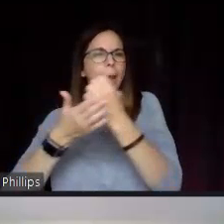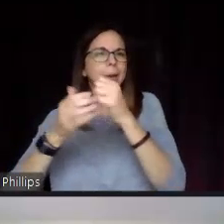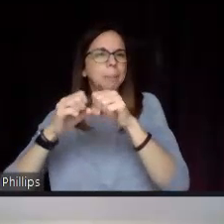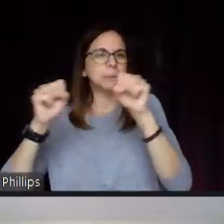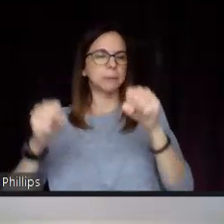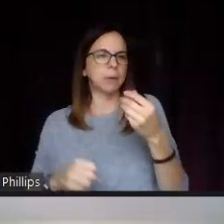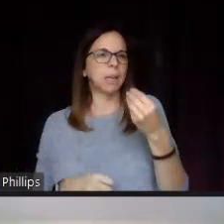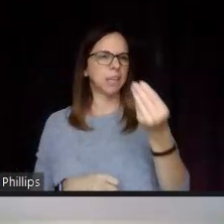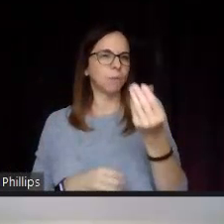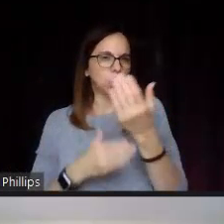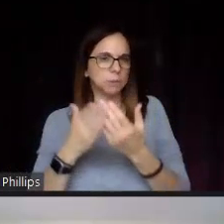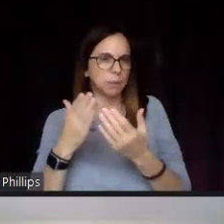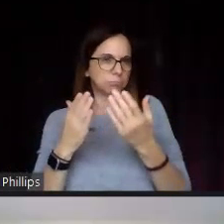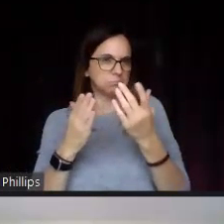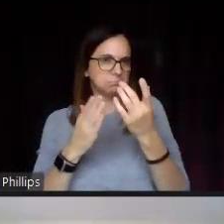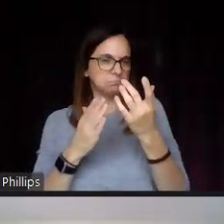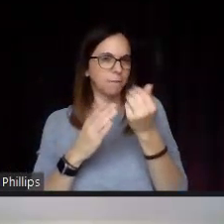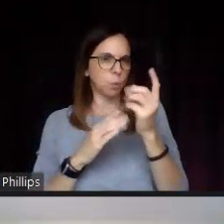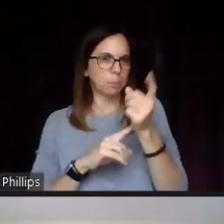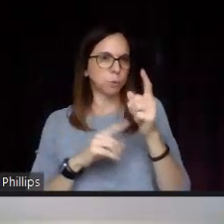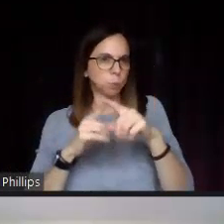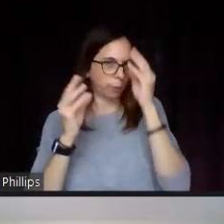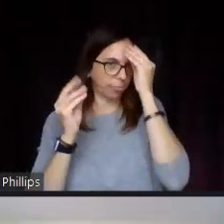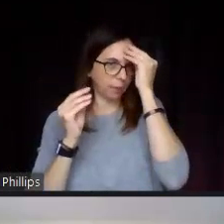a couple minutes to think about that and write it down.